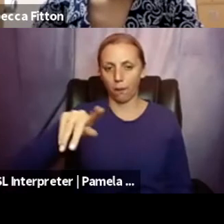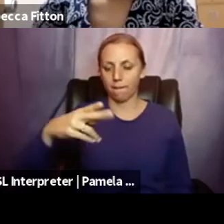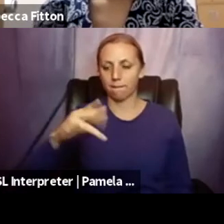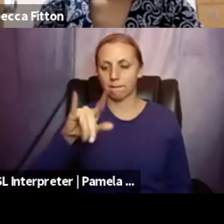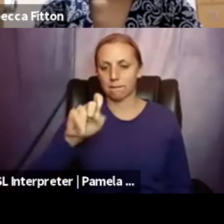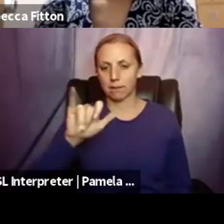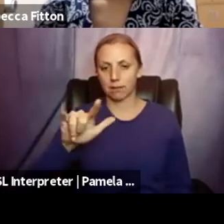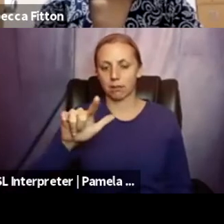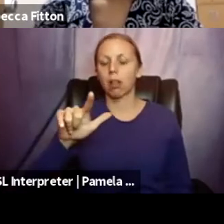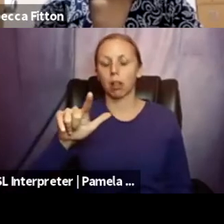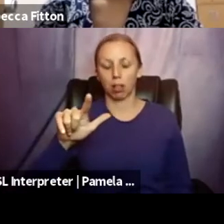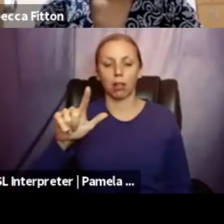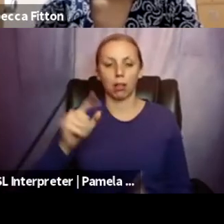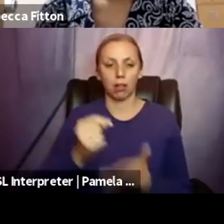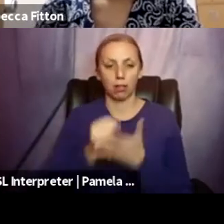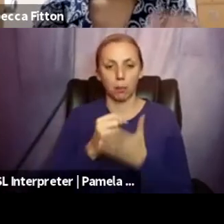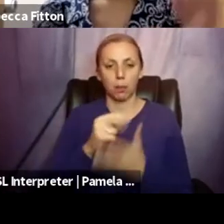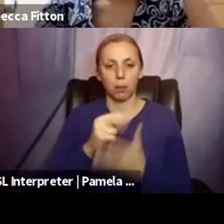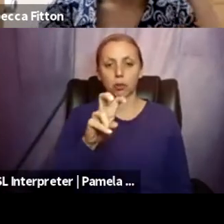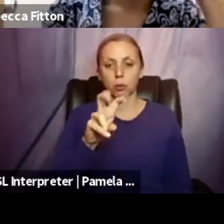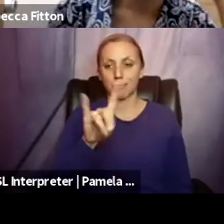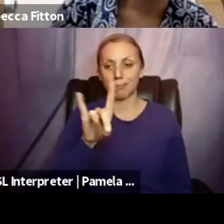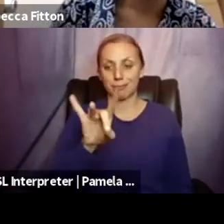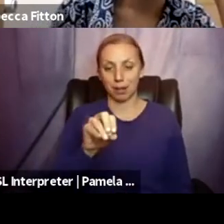downtown across the street from City Hall in New York City,